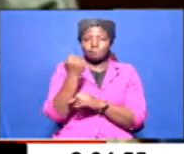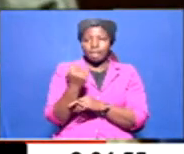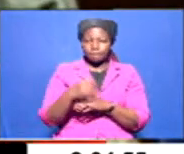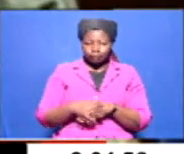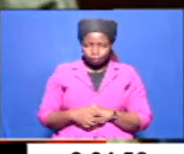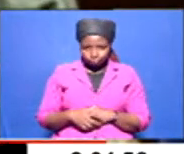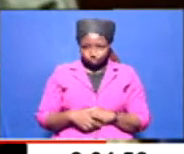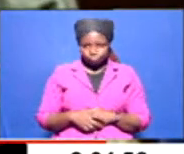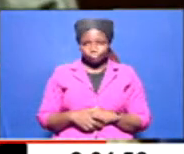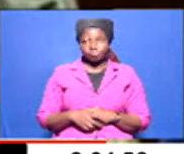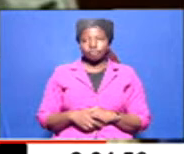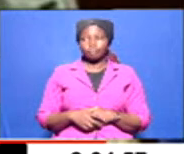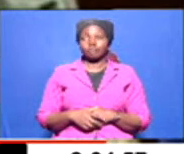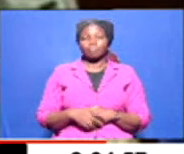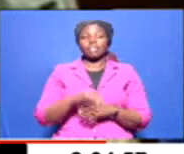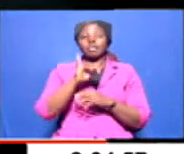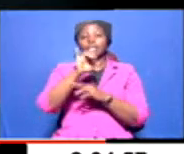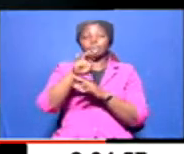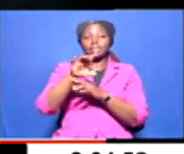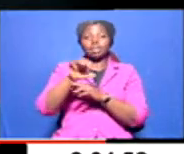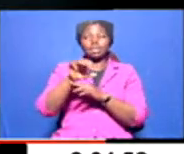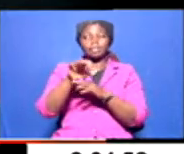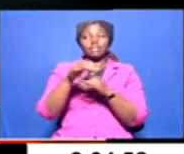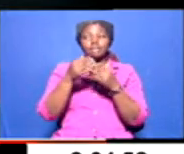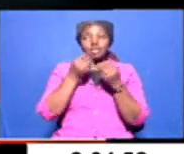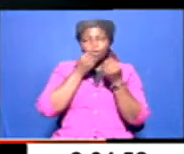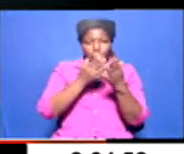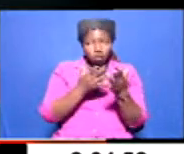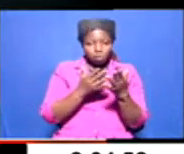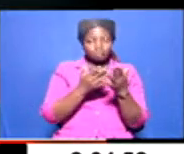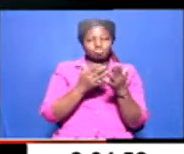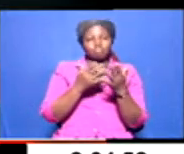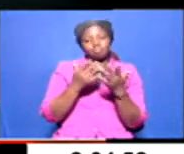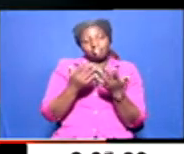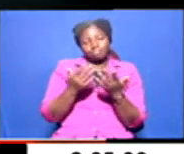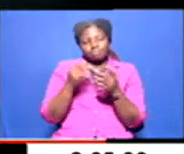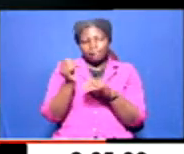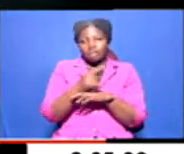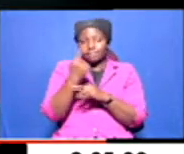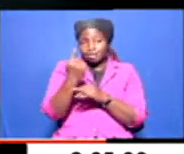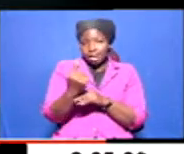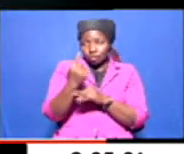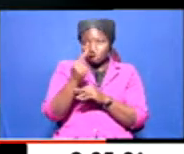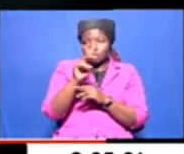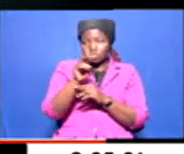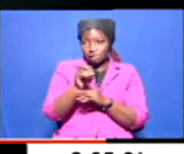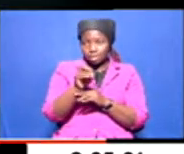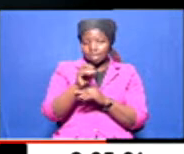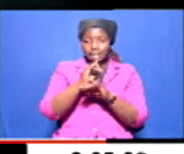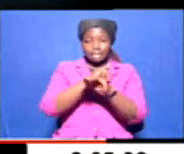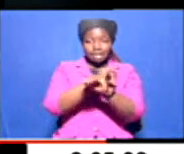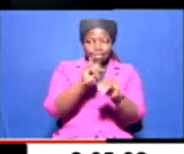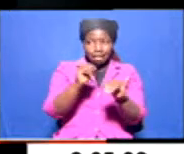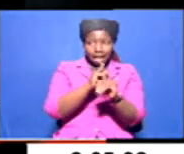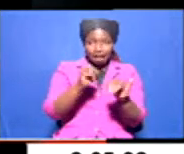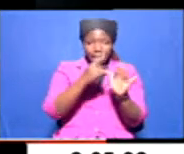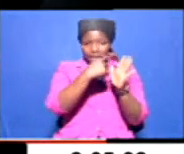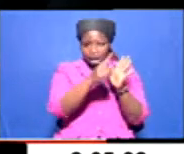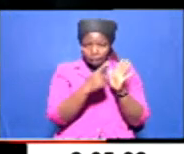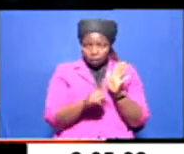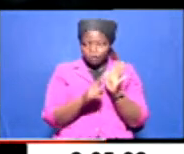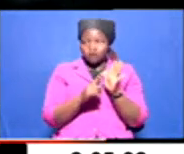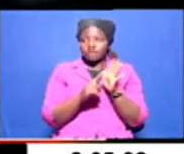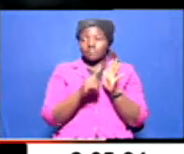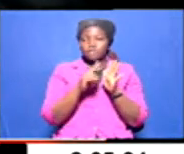gazetted by IEBC Chairman Wafula Chebukati, on January 20th, the clearance of aspirants will run from May